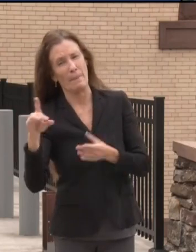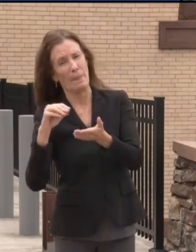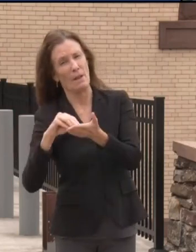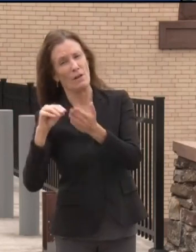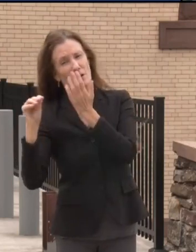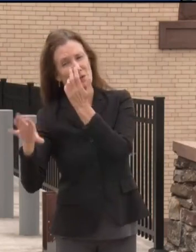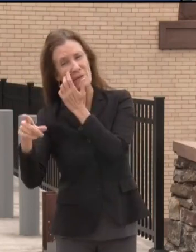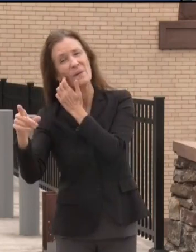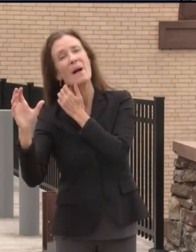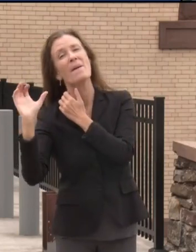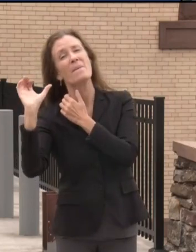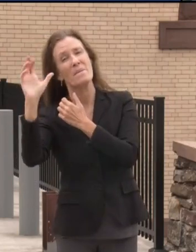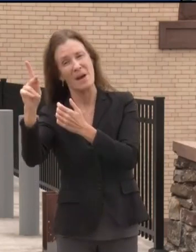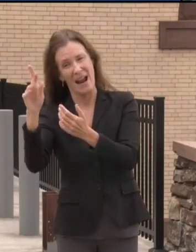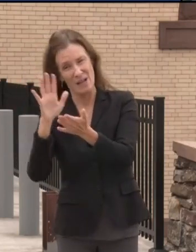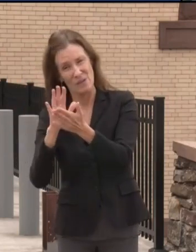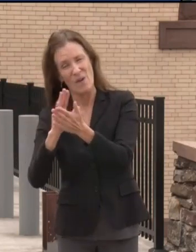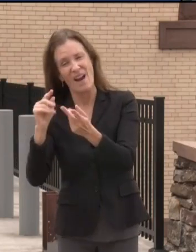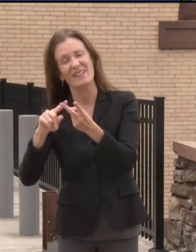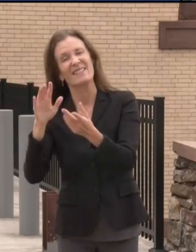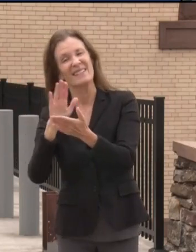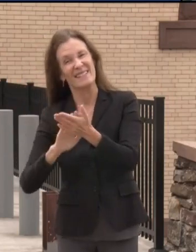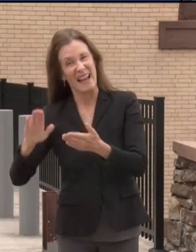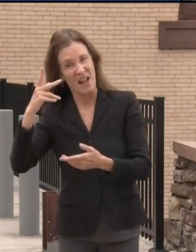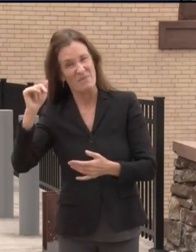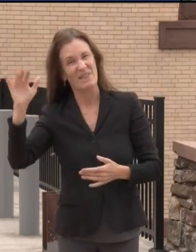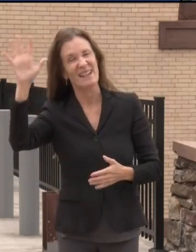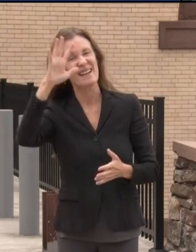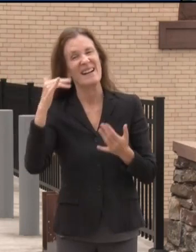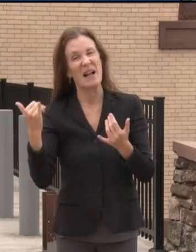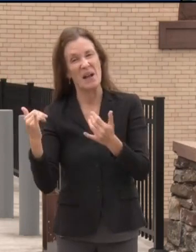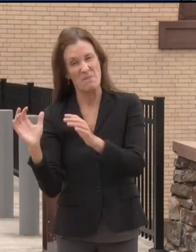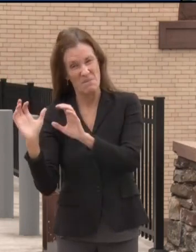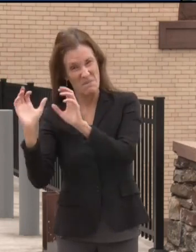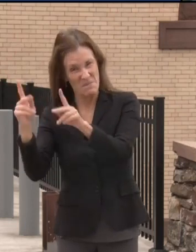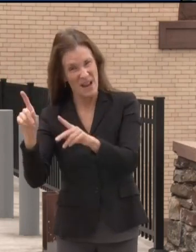the Commonwealth, do you think that universities, Penn State